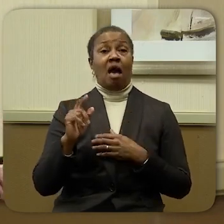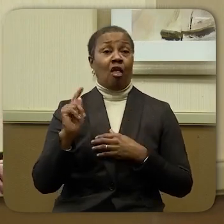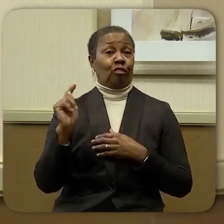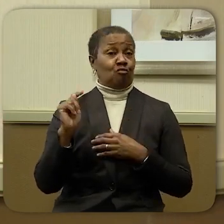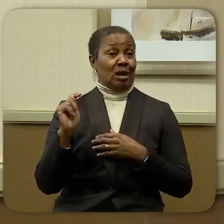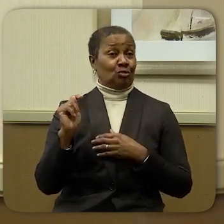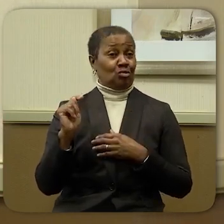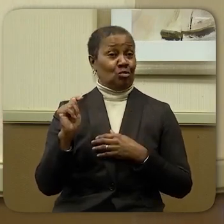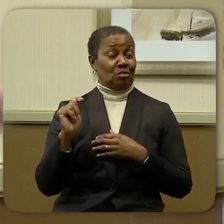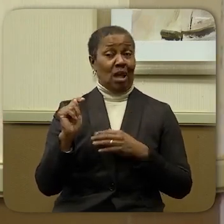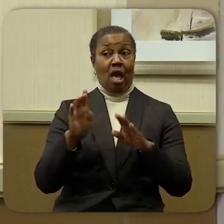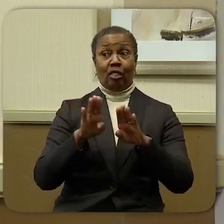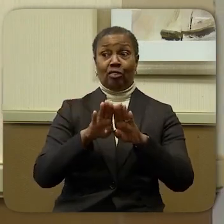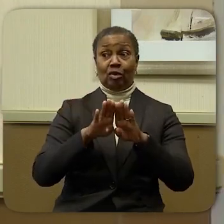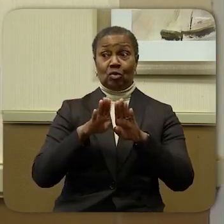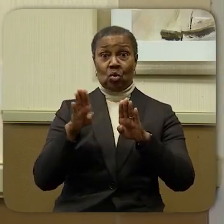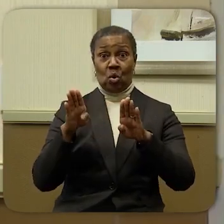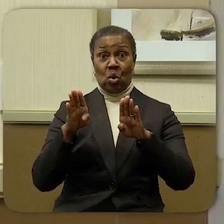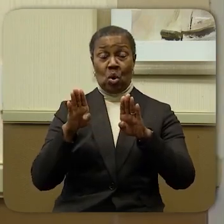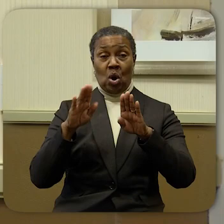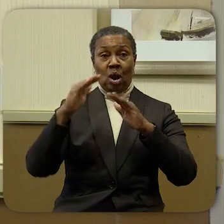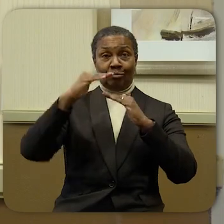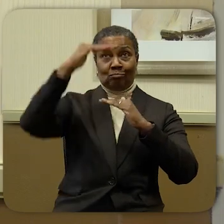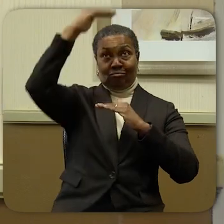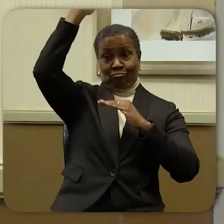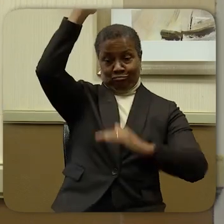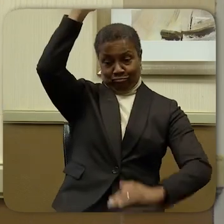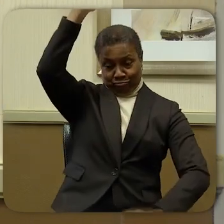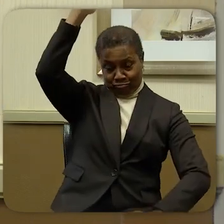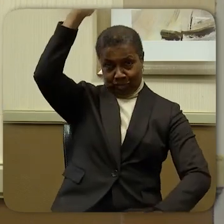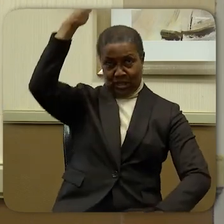restroom, it's like the door goes to the ceiling. There's no,